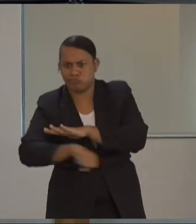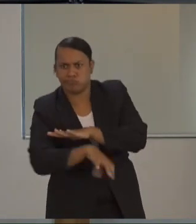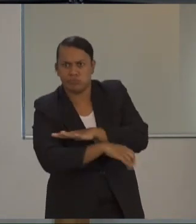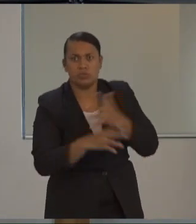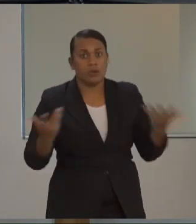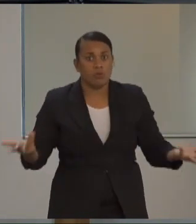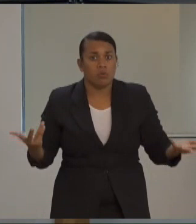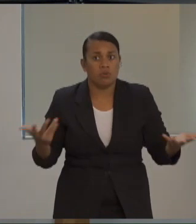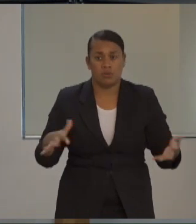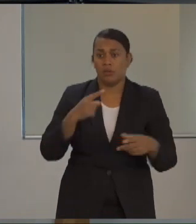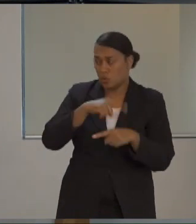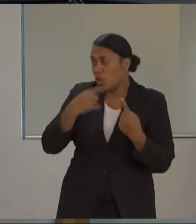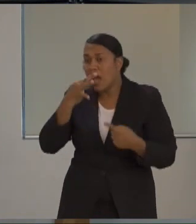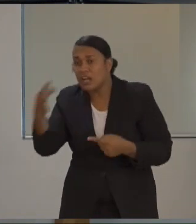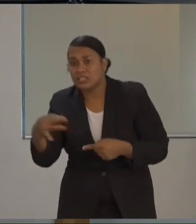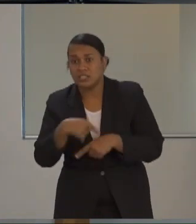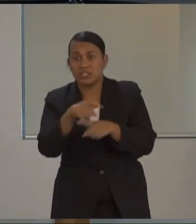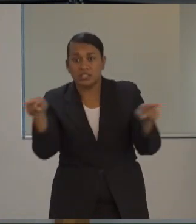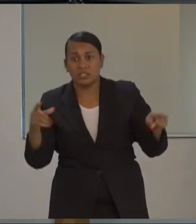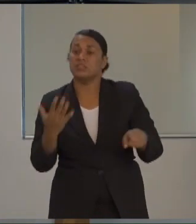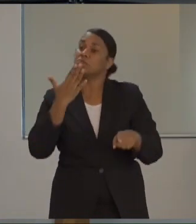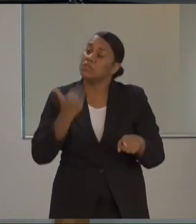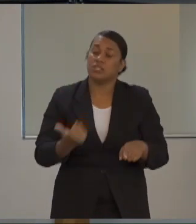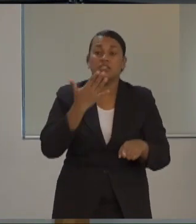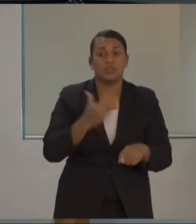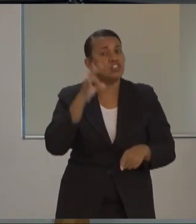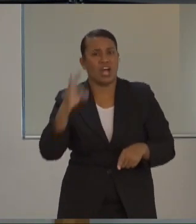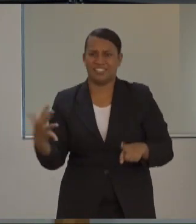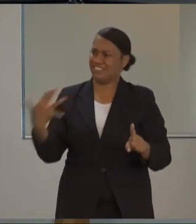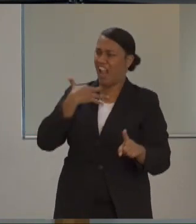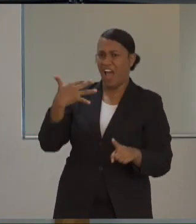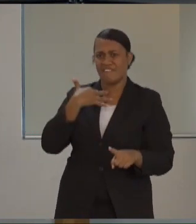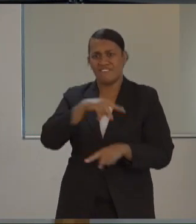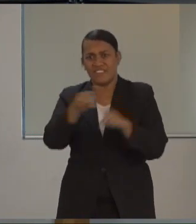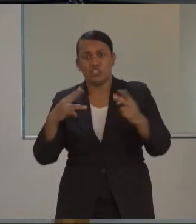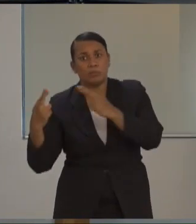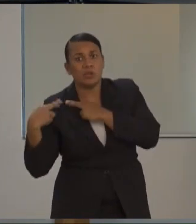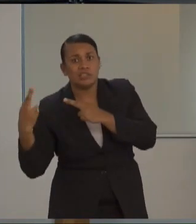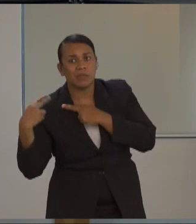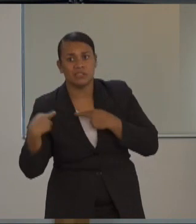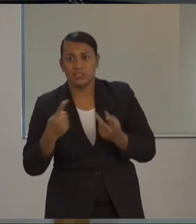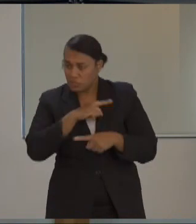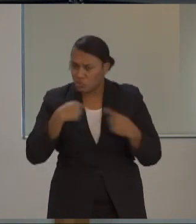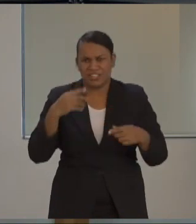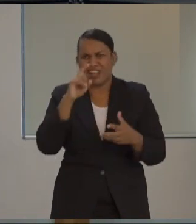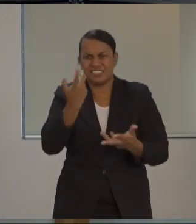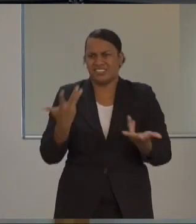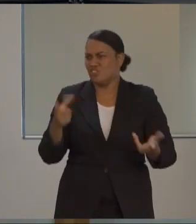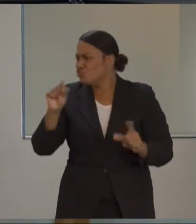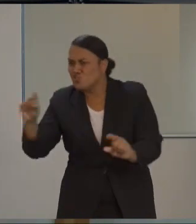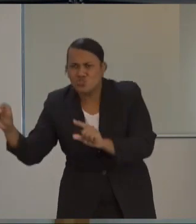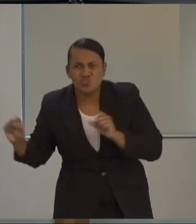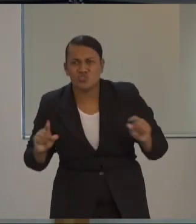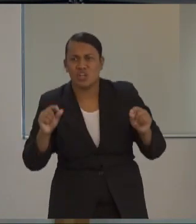are asking for people not to be selfish, be responsible. We can't be offloading people from every bus